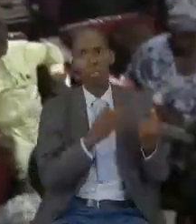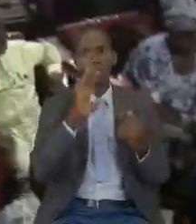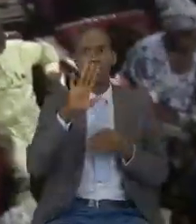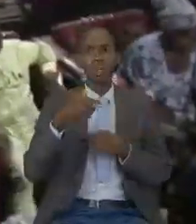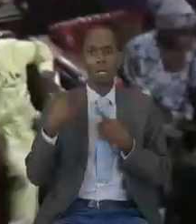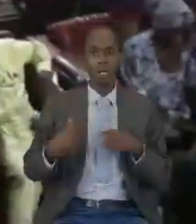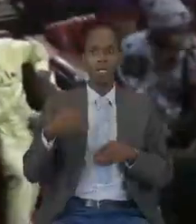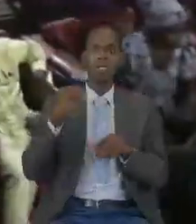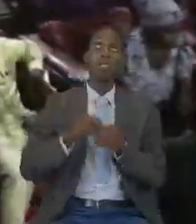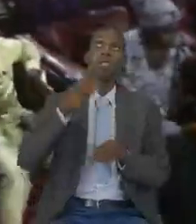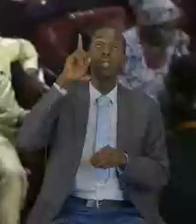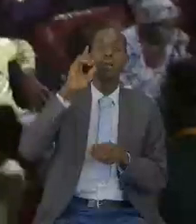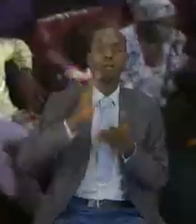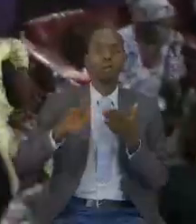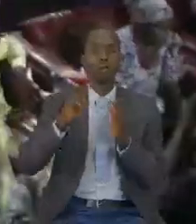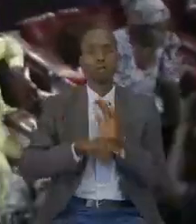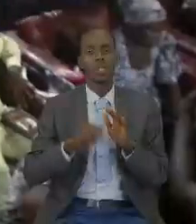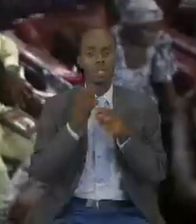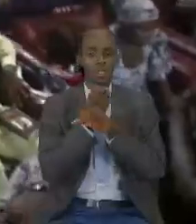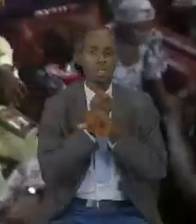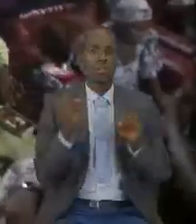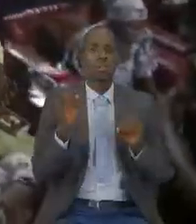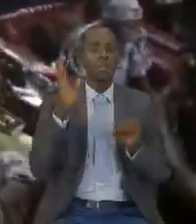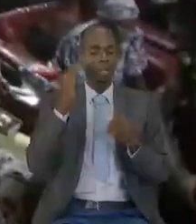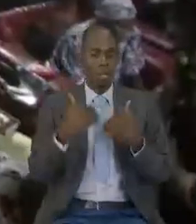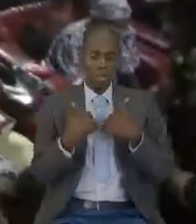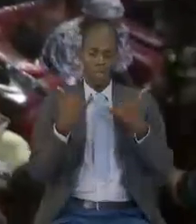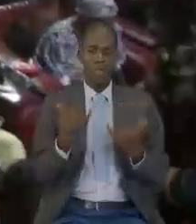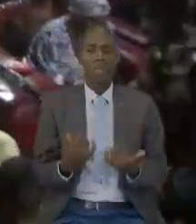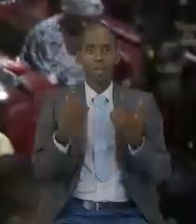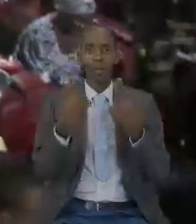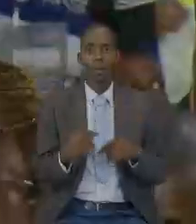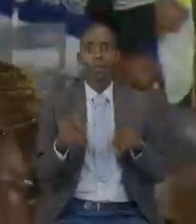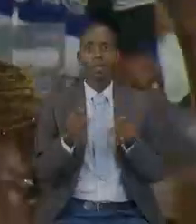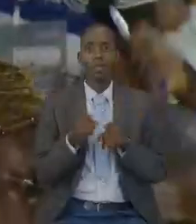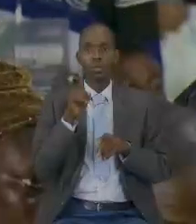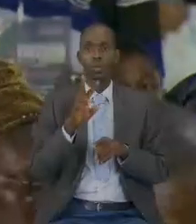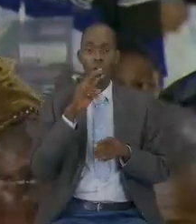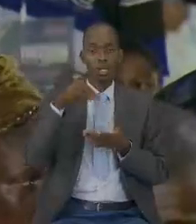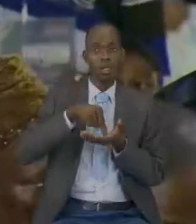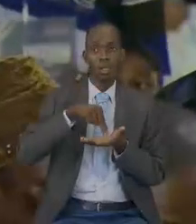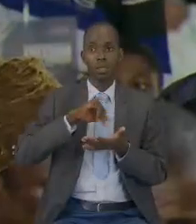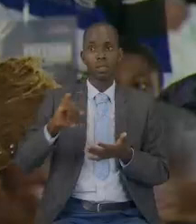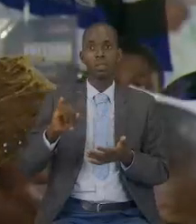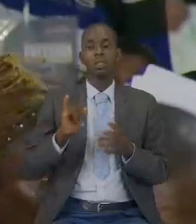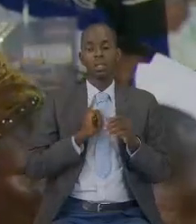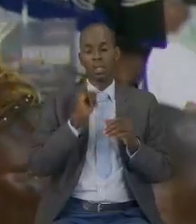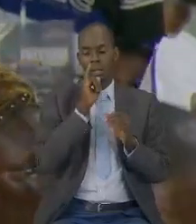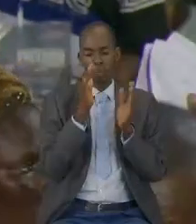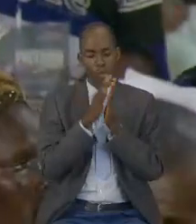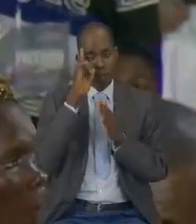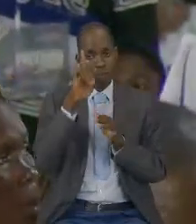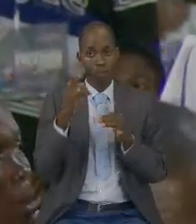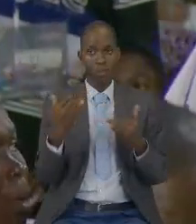him, forgiveness, salvation has now come. As you are standing, keep on standing and pray what you're praying for you right